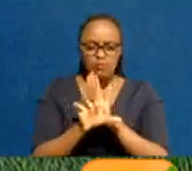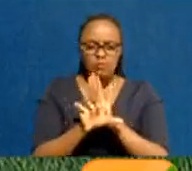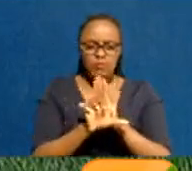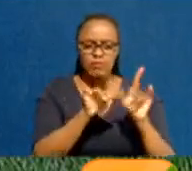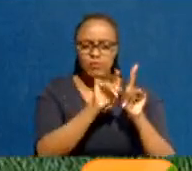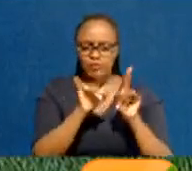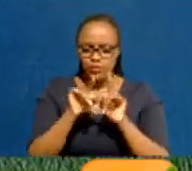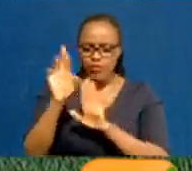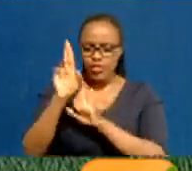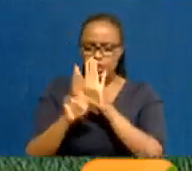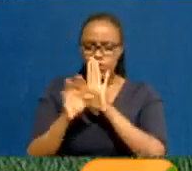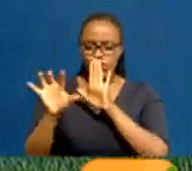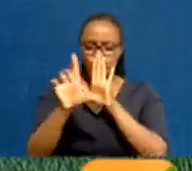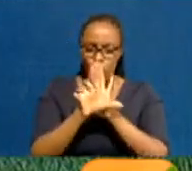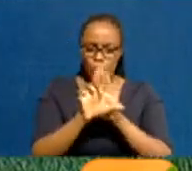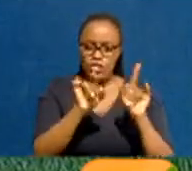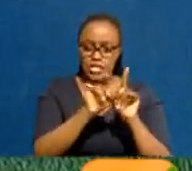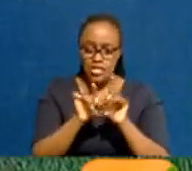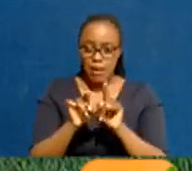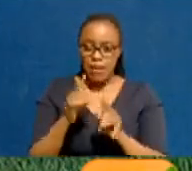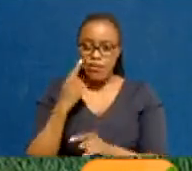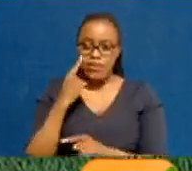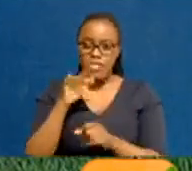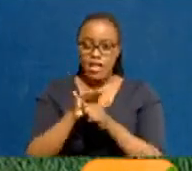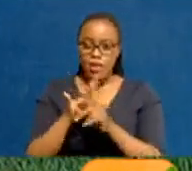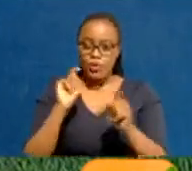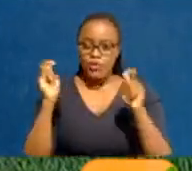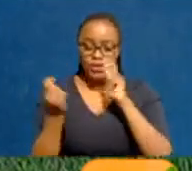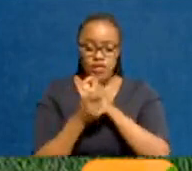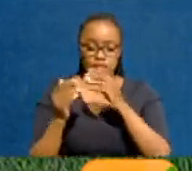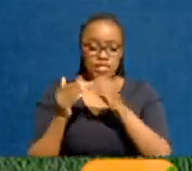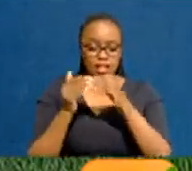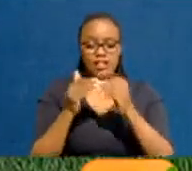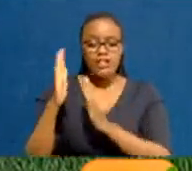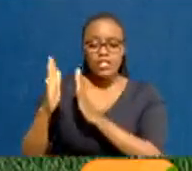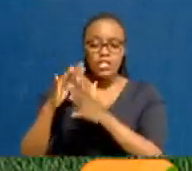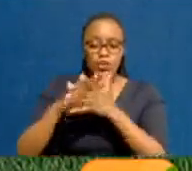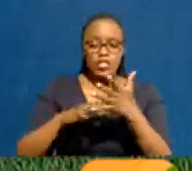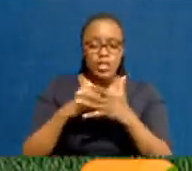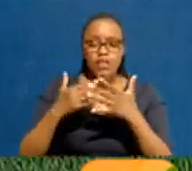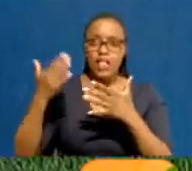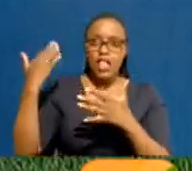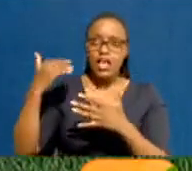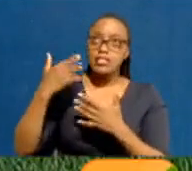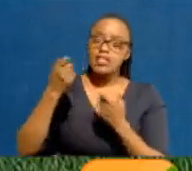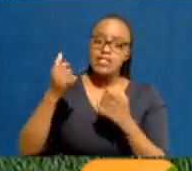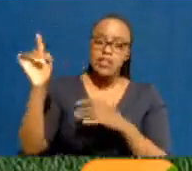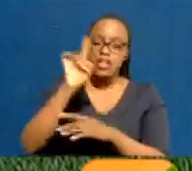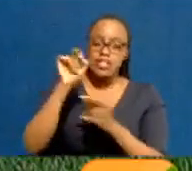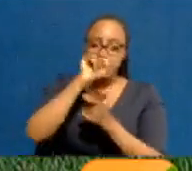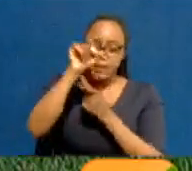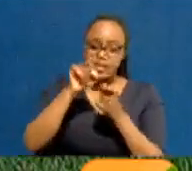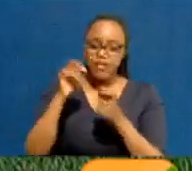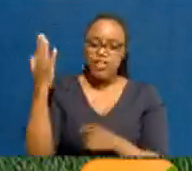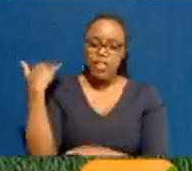On the question of the rule of law, we've seen a lot of changes in the leadership of our security structure over the last couple of days, specifically